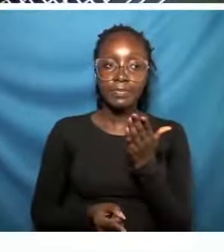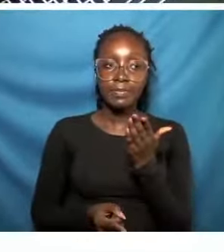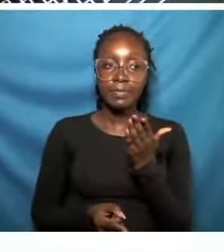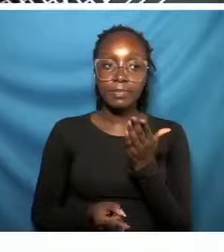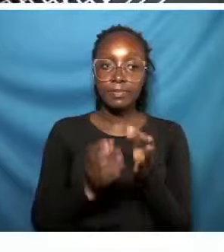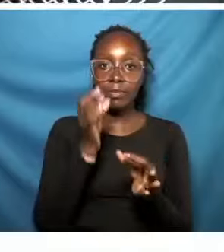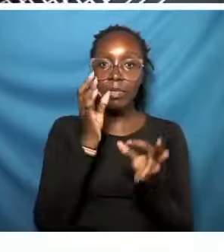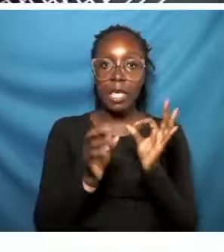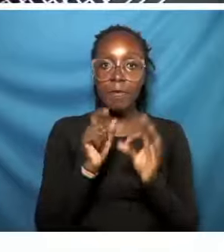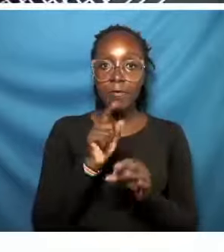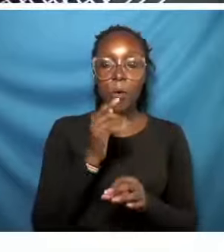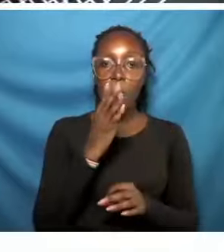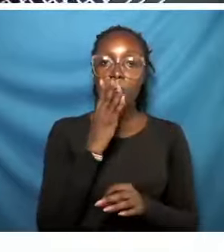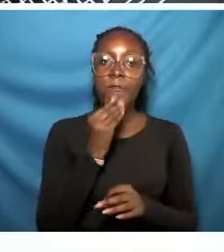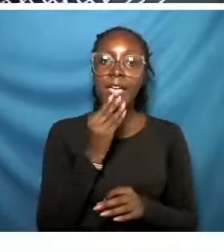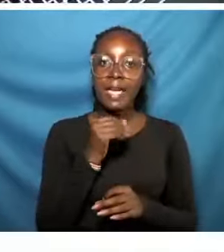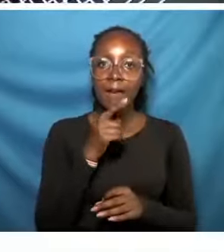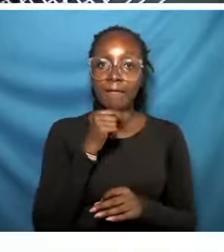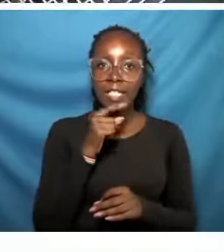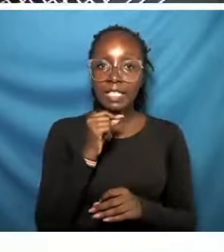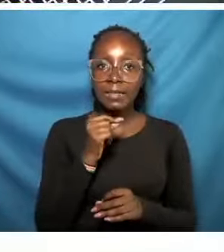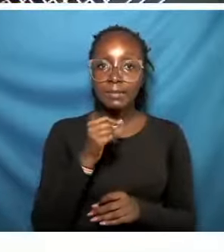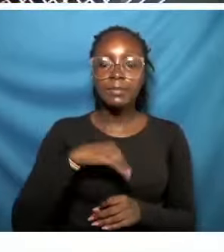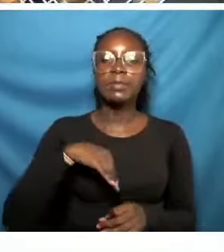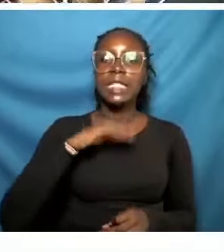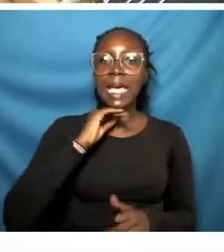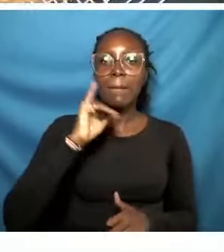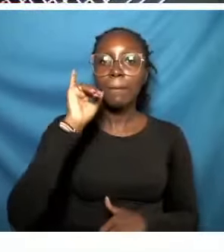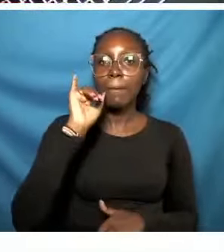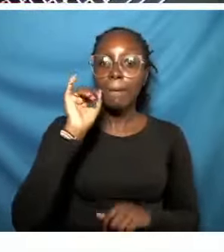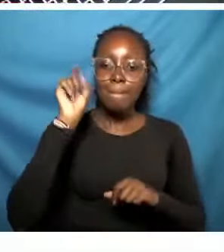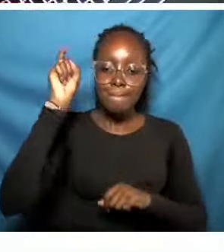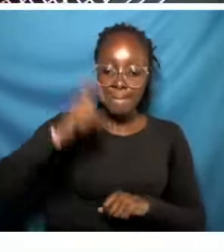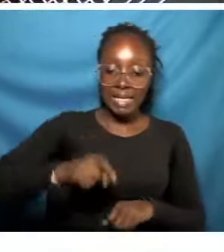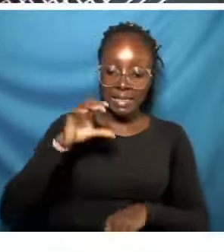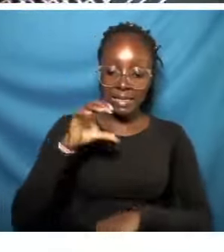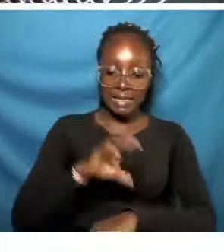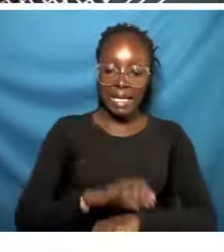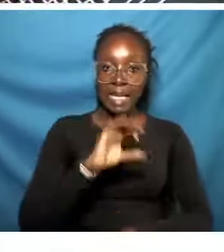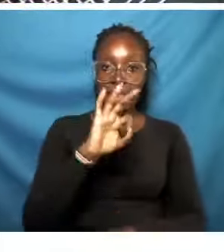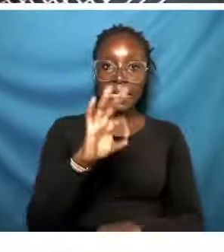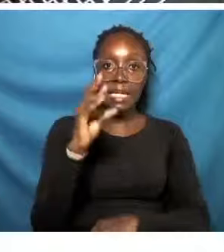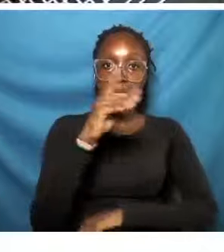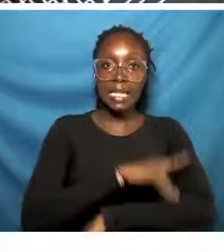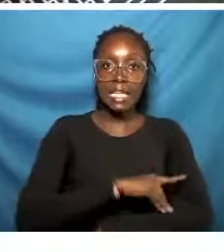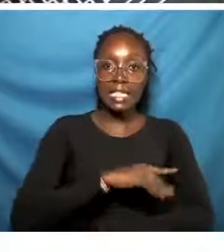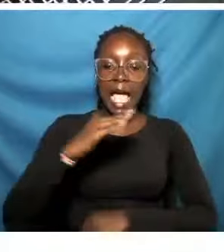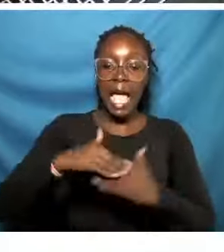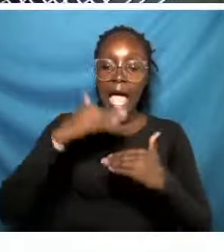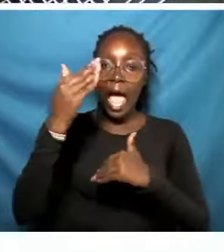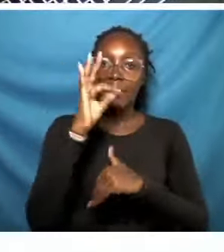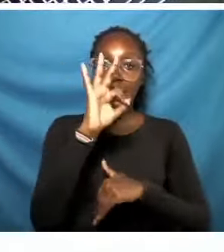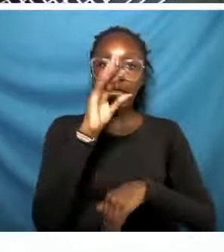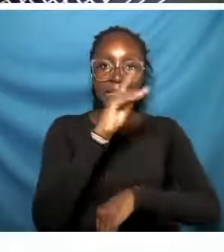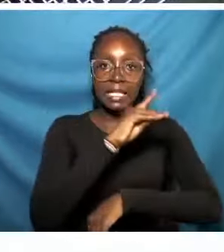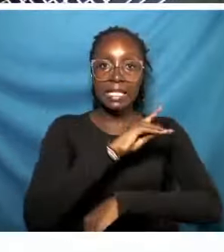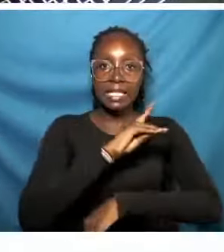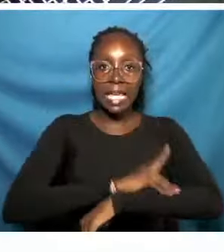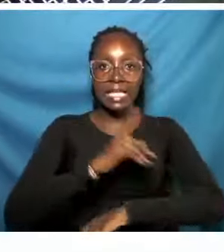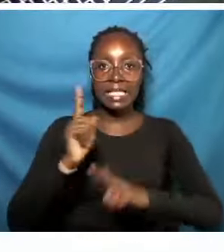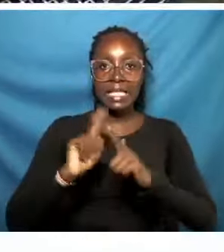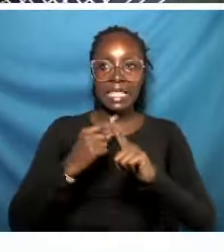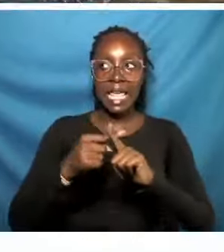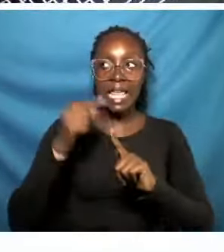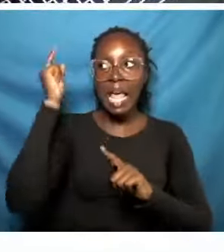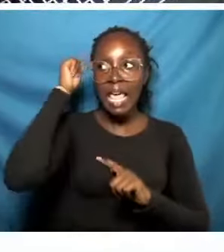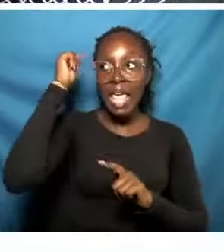if your father dies, then you must take 3 days. After 3 days, then you are shaved. you don't